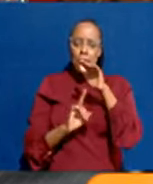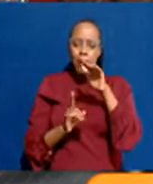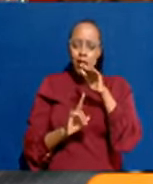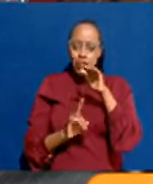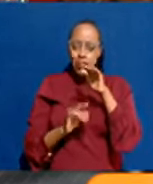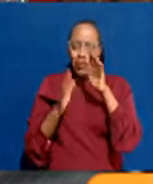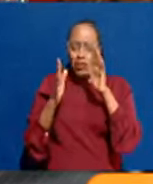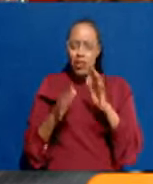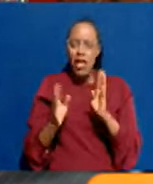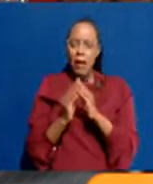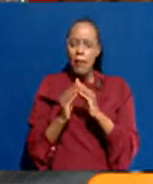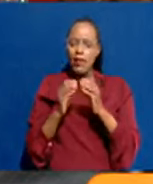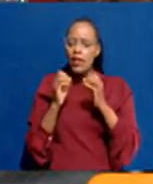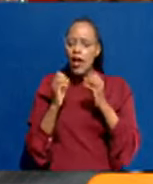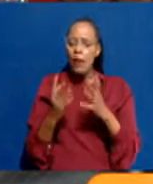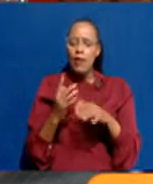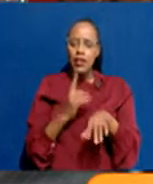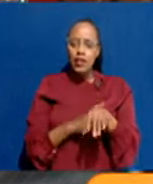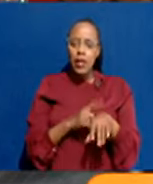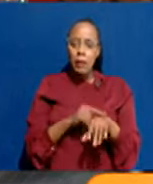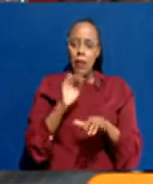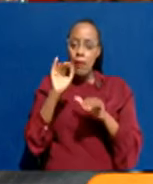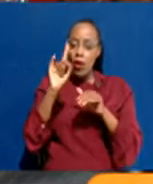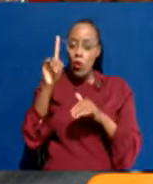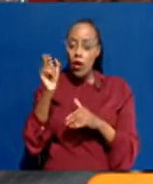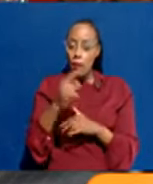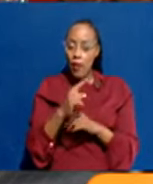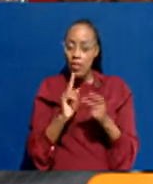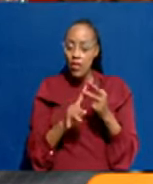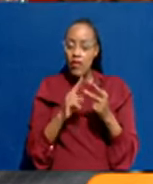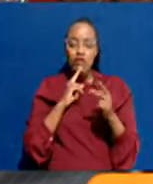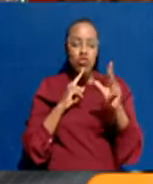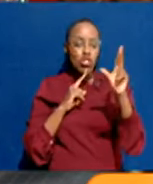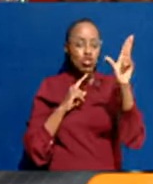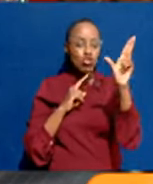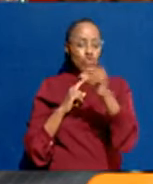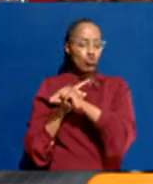cabinet meetings? I asked him, a month? He told me no.